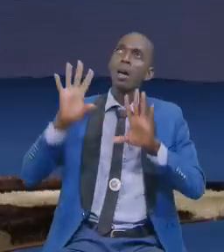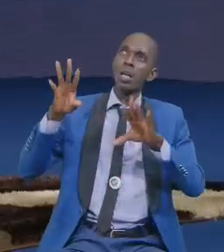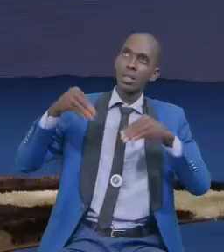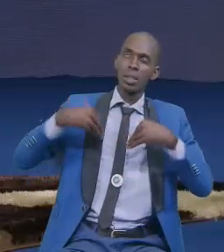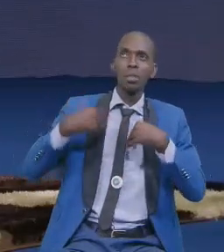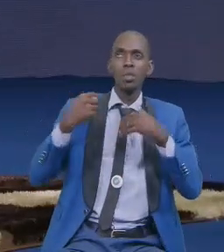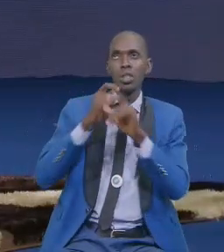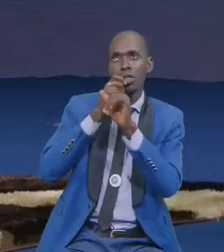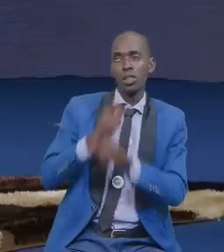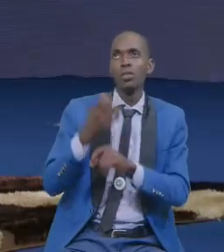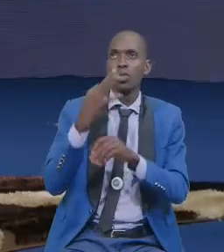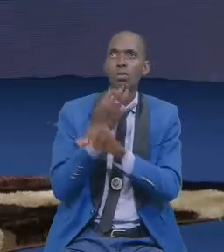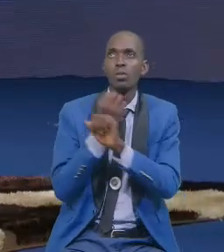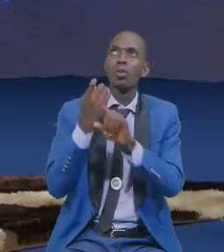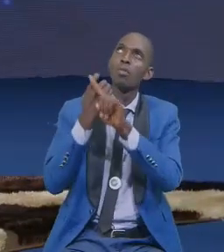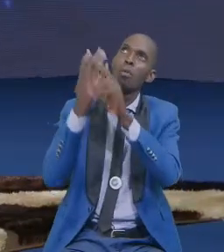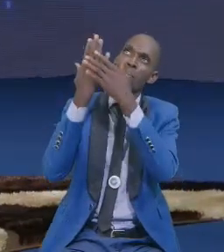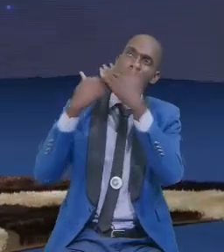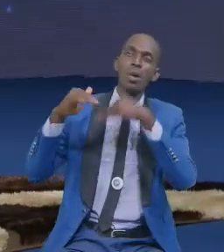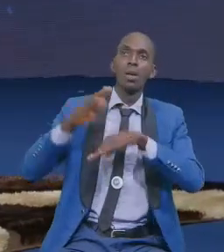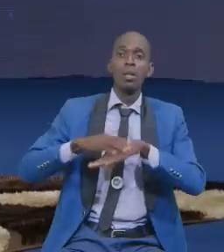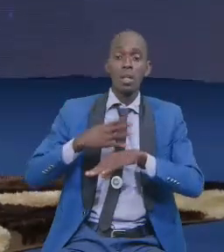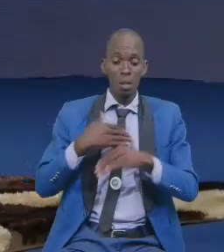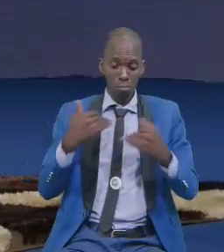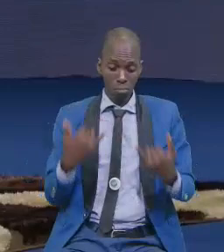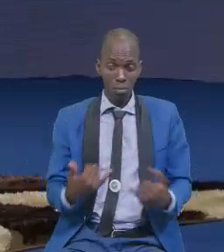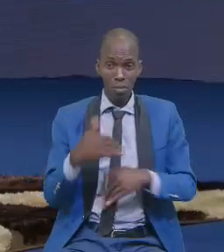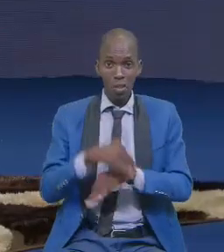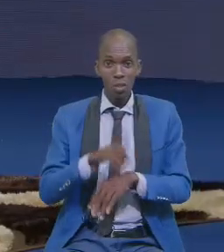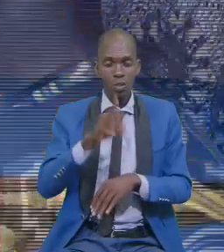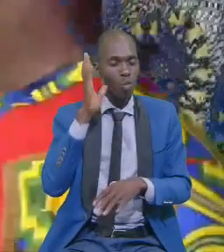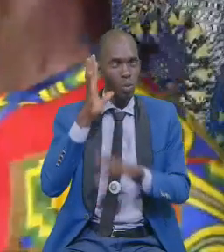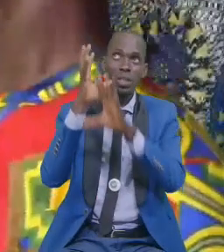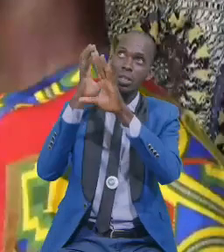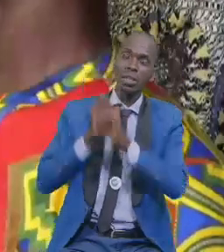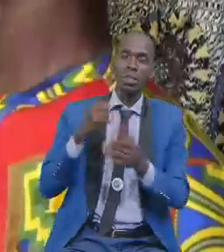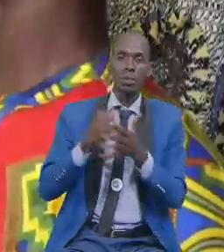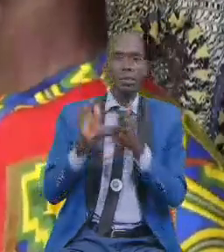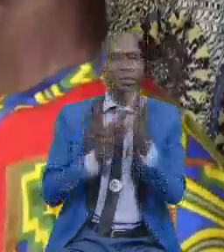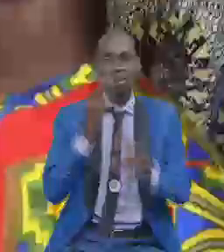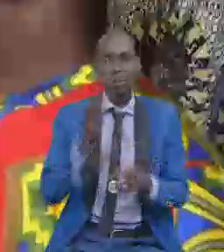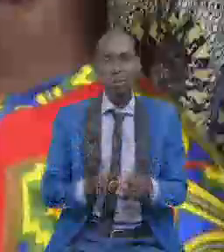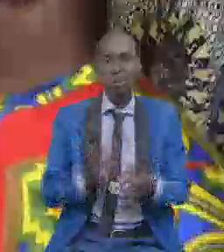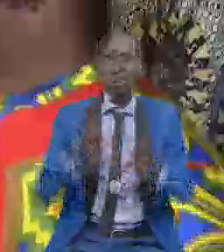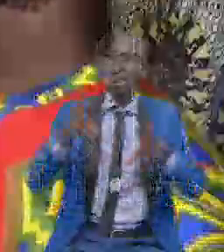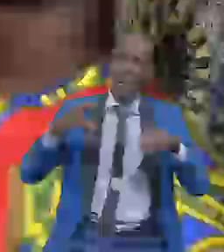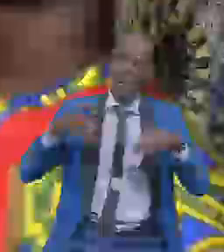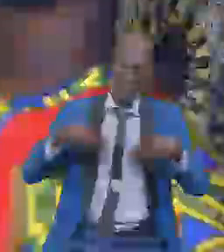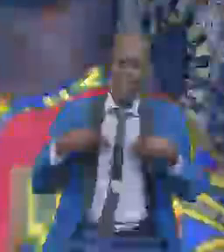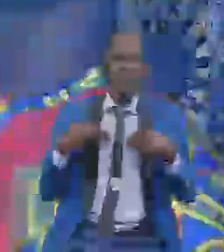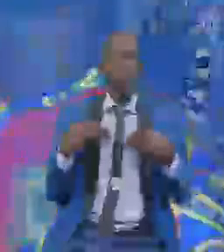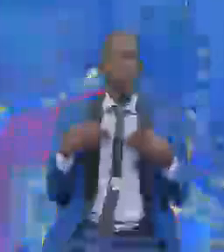heaven. And tonight, you are going to have it. Accept genuine healing from